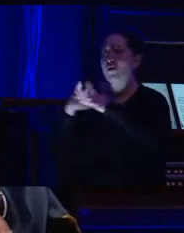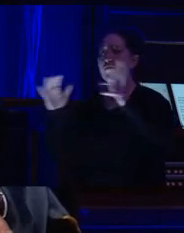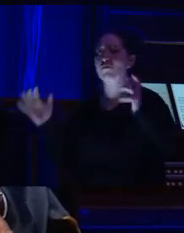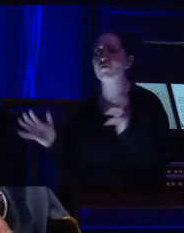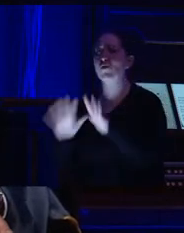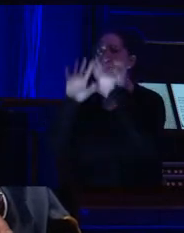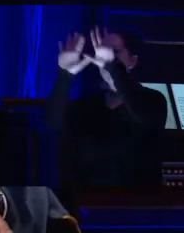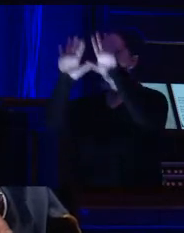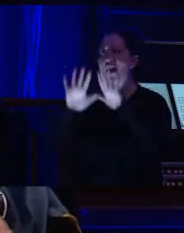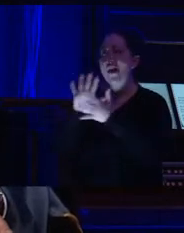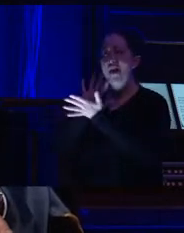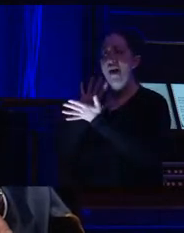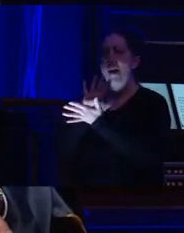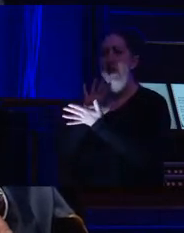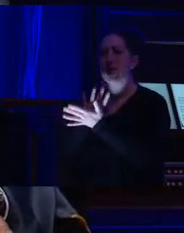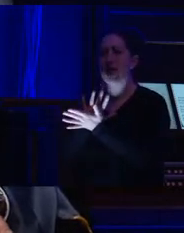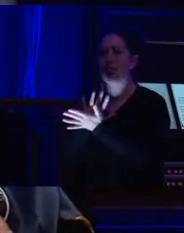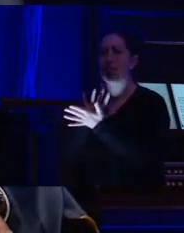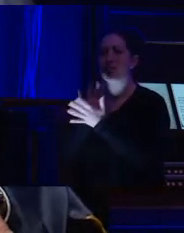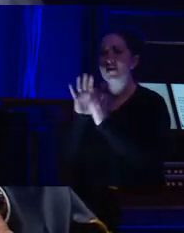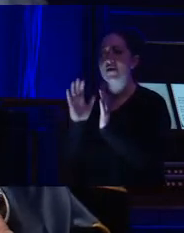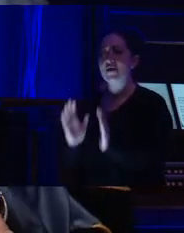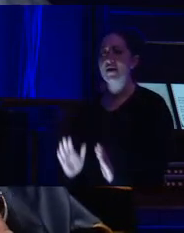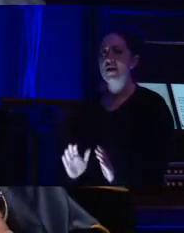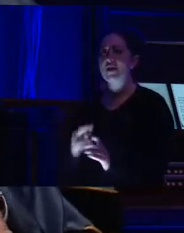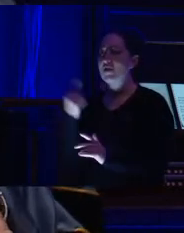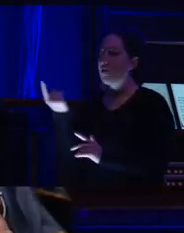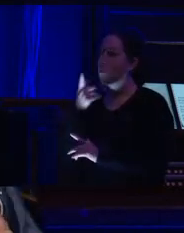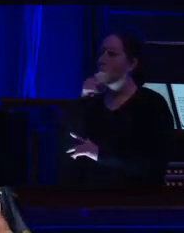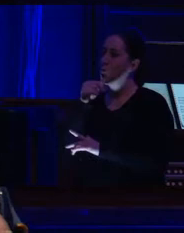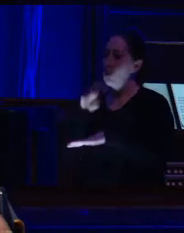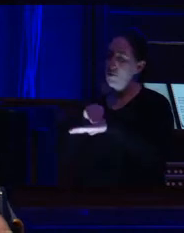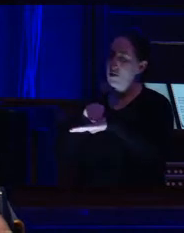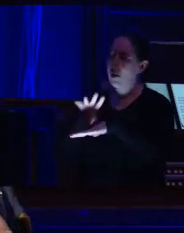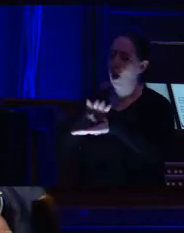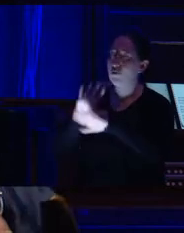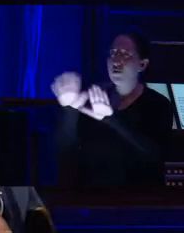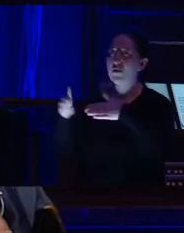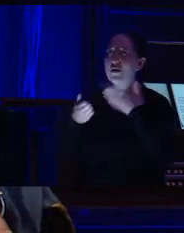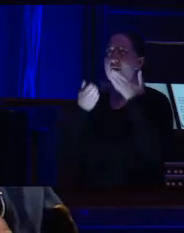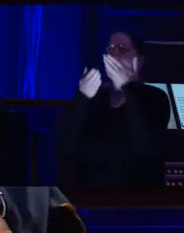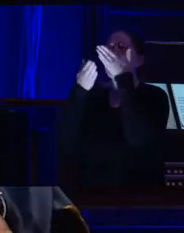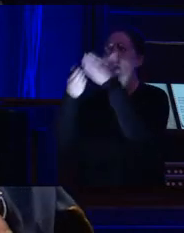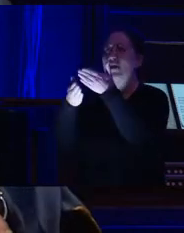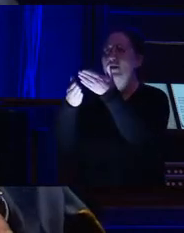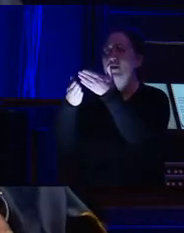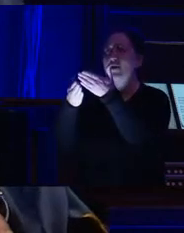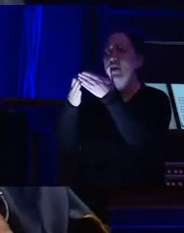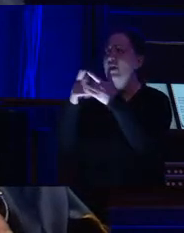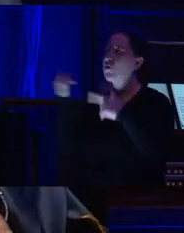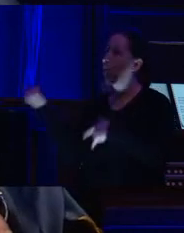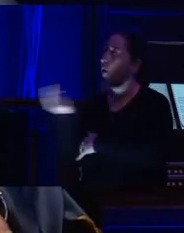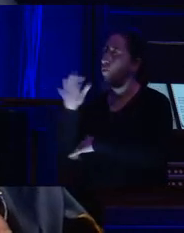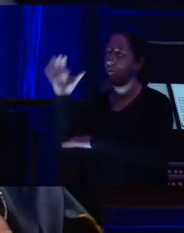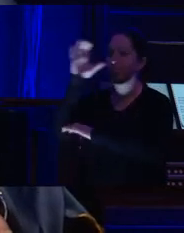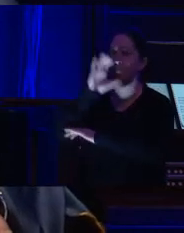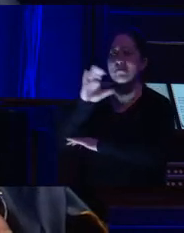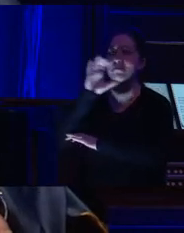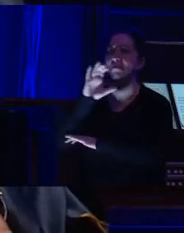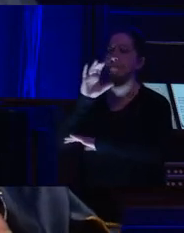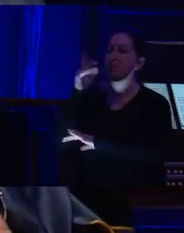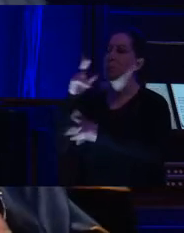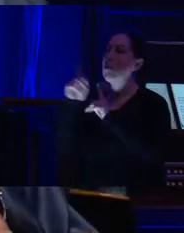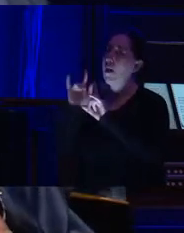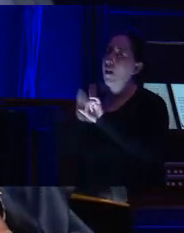academic, someone whose advice and counsel is sought after all around the world,